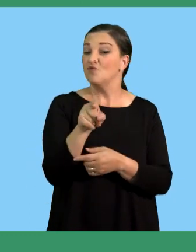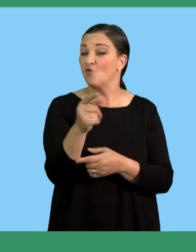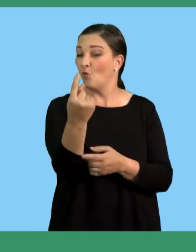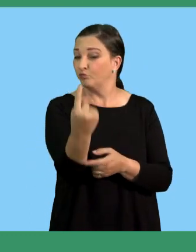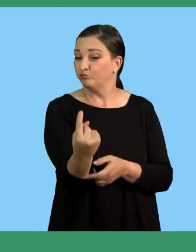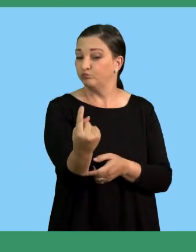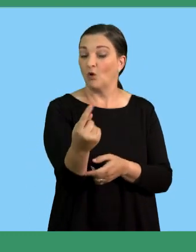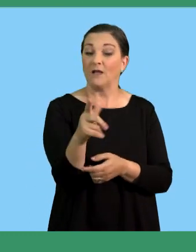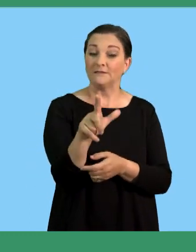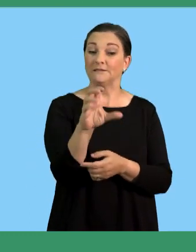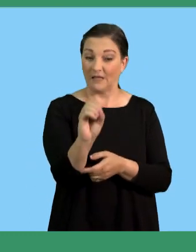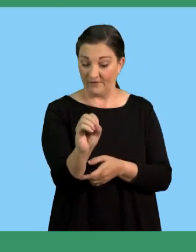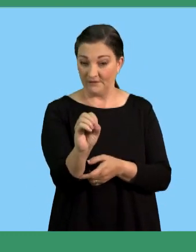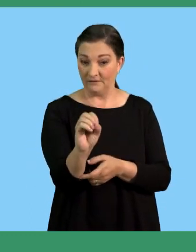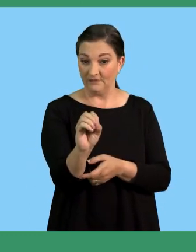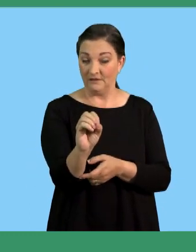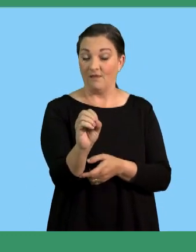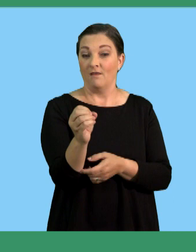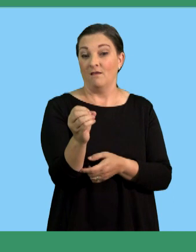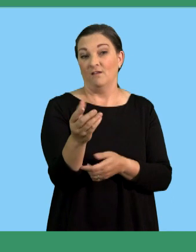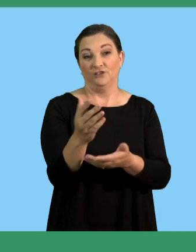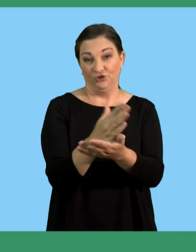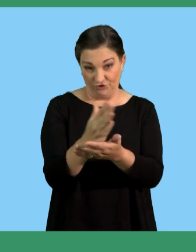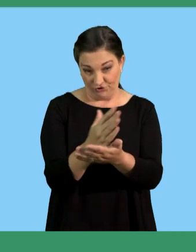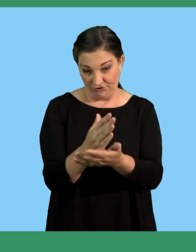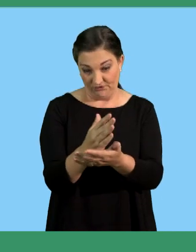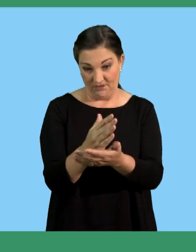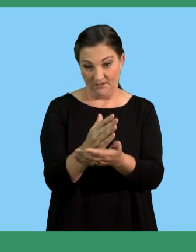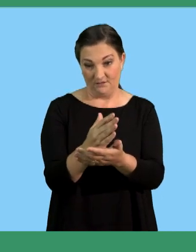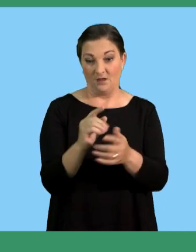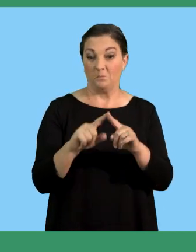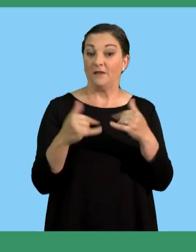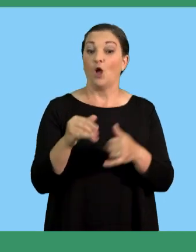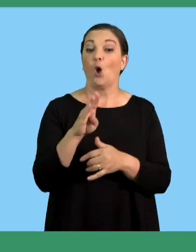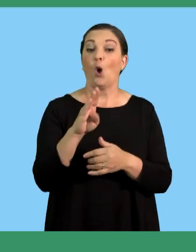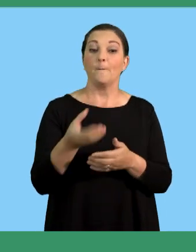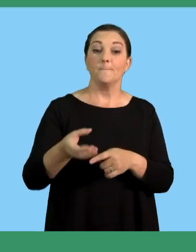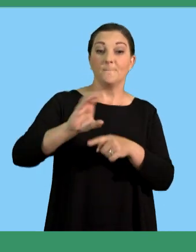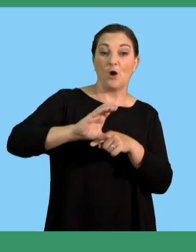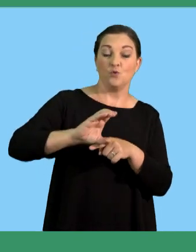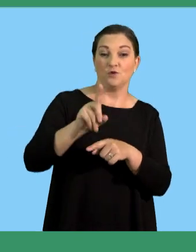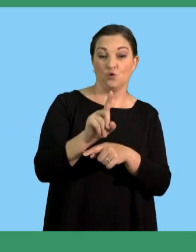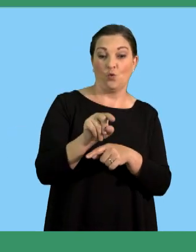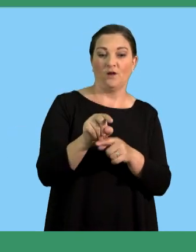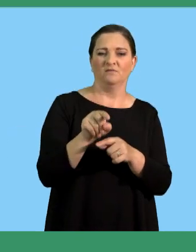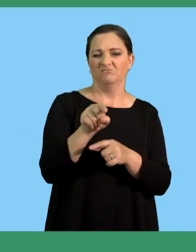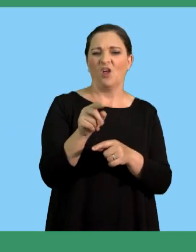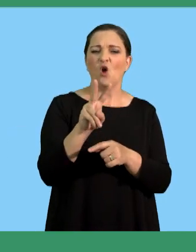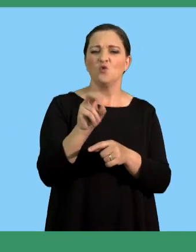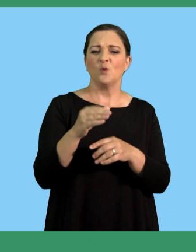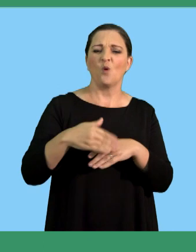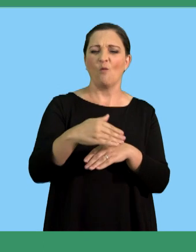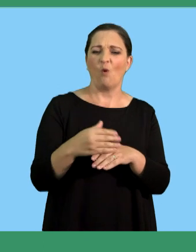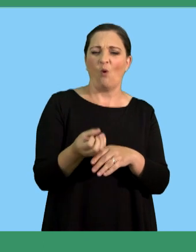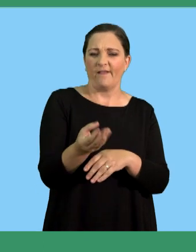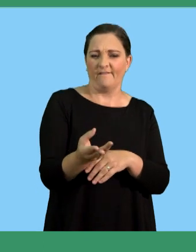shares, you will be maybe given 20 more as bonus shares, meaning in future you have to receive 90 shares